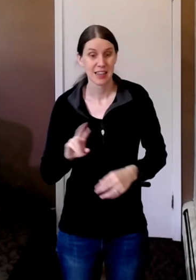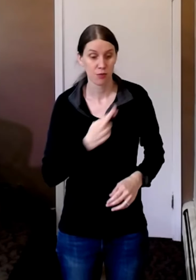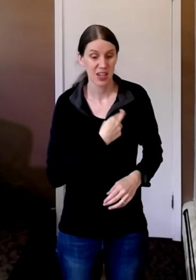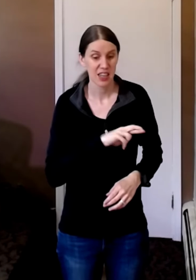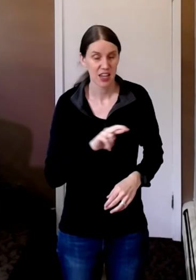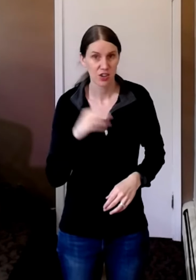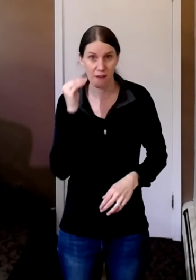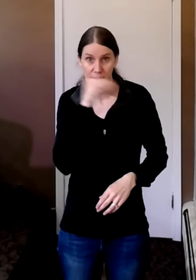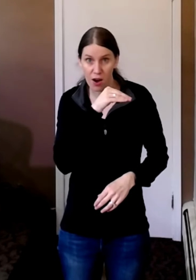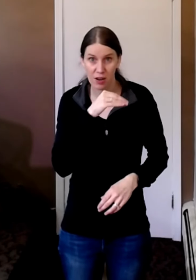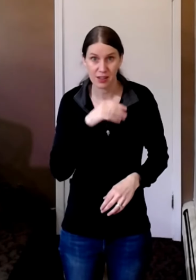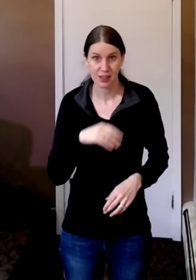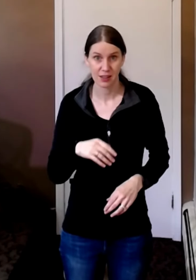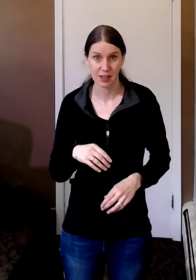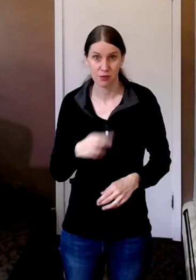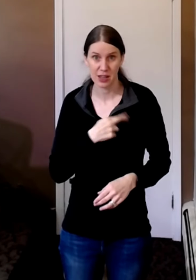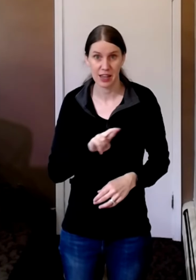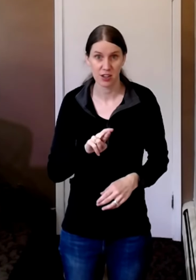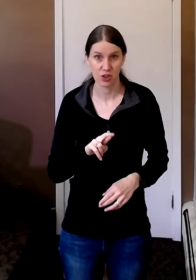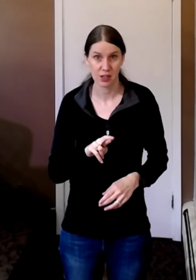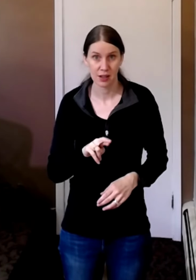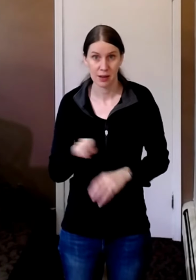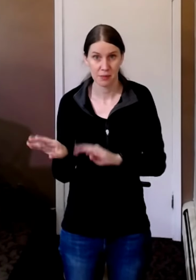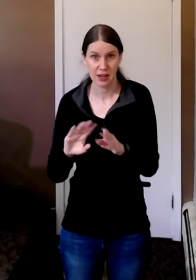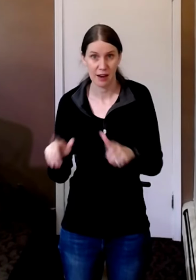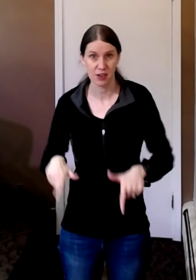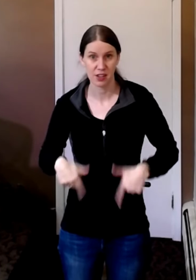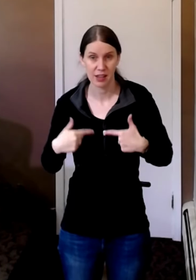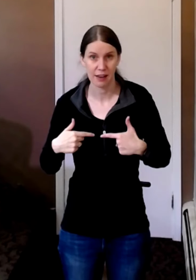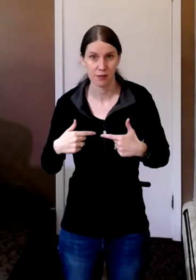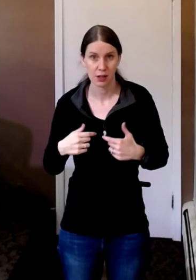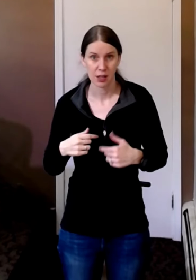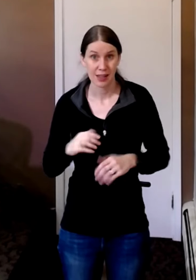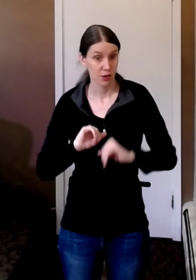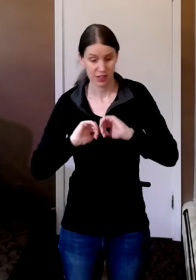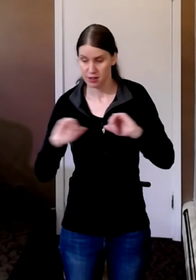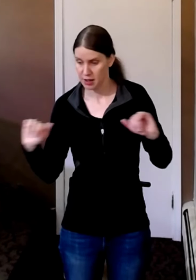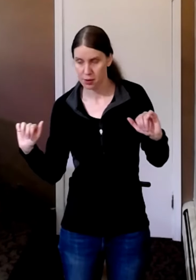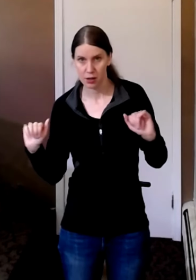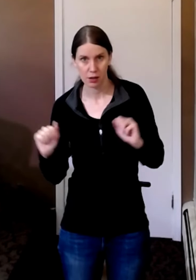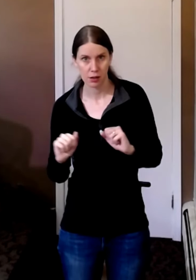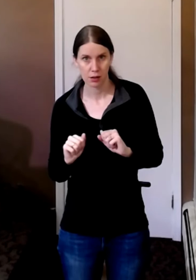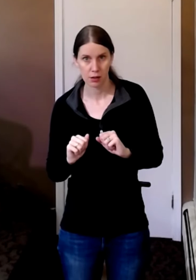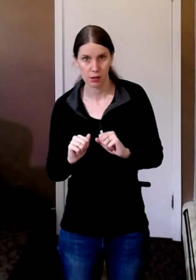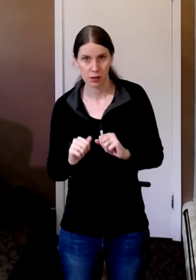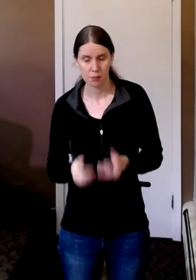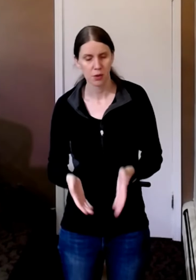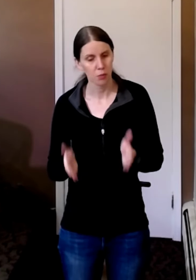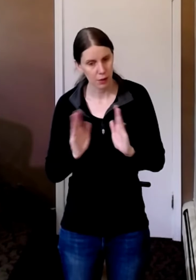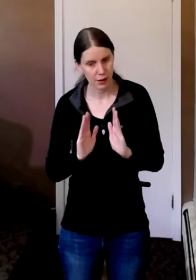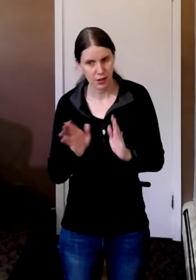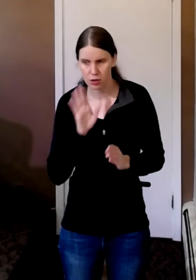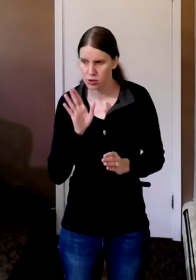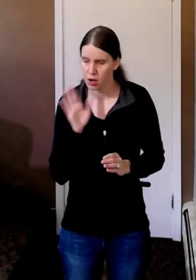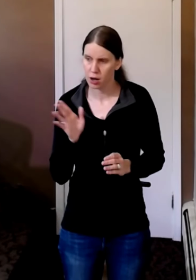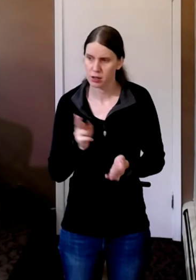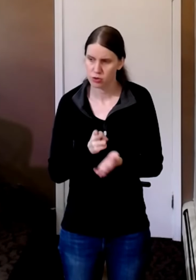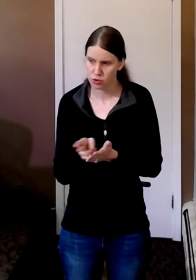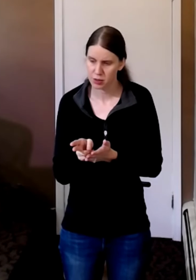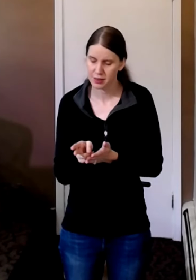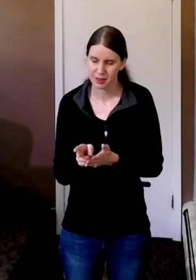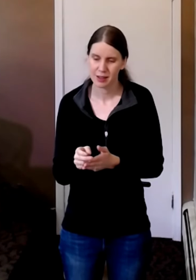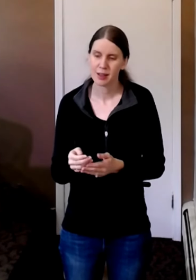doing life on this earth. So we have to, like Jesus, be willing to speak and be